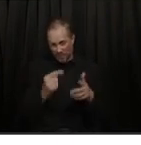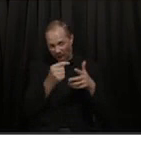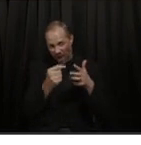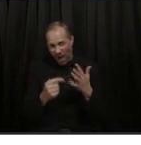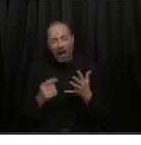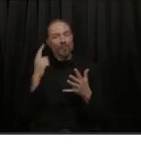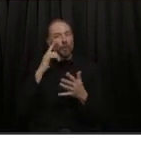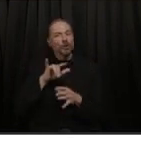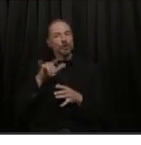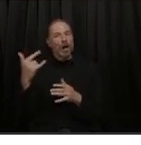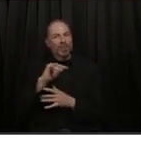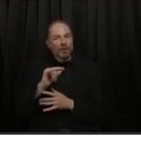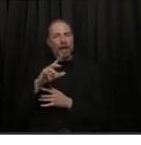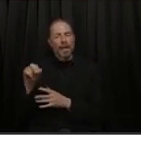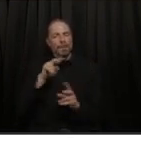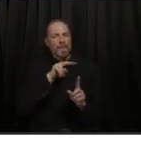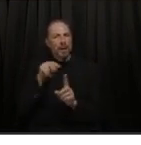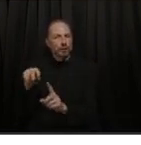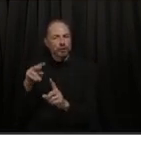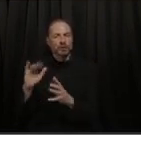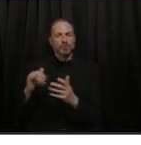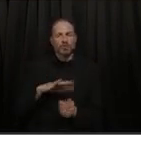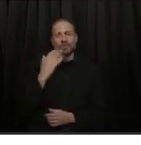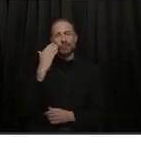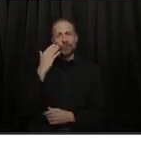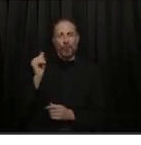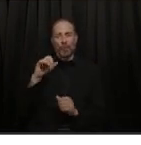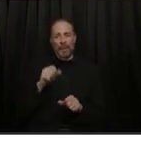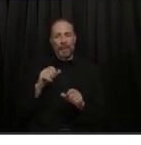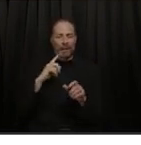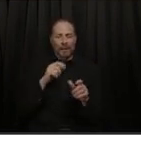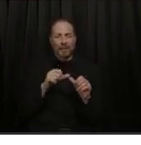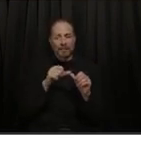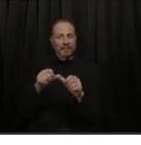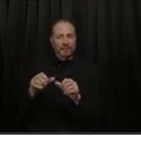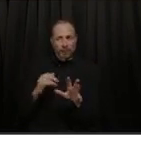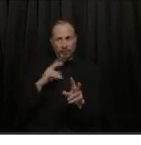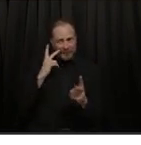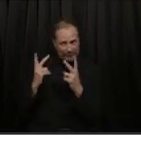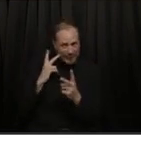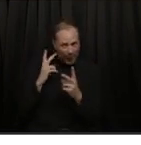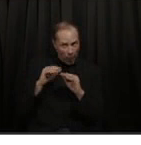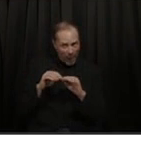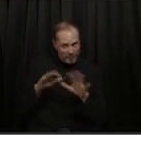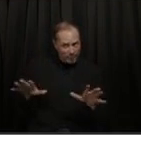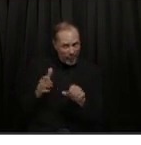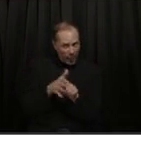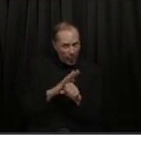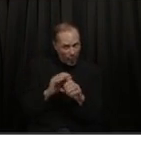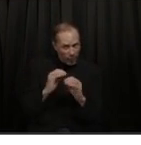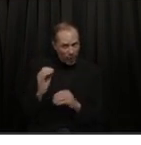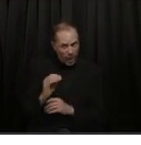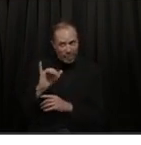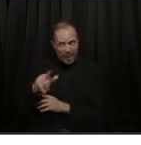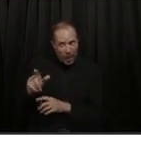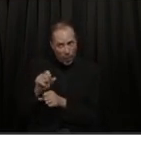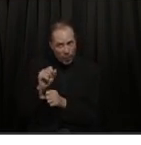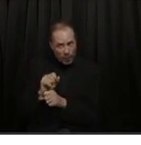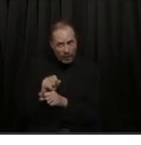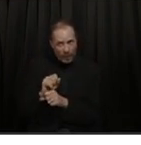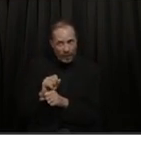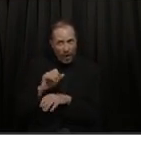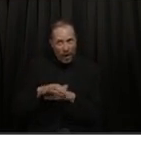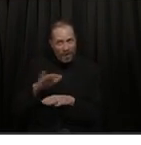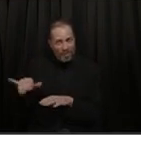monitoring. We know that there is potential risk of continued importation of cases from countries where we are seeing widespread transmission, so working on that with